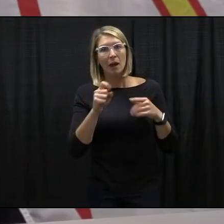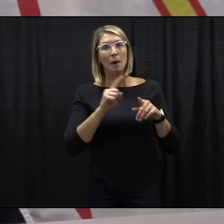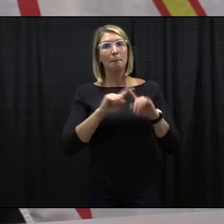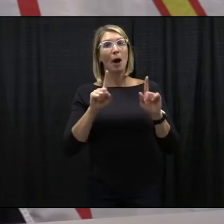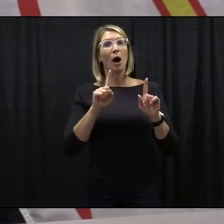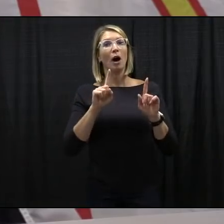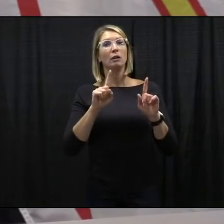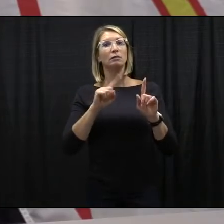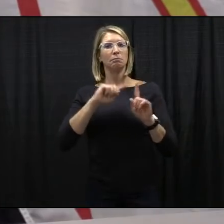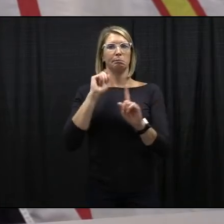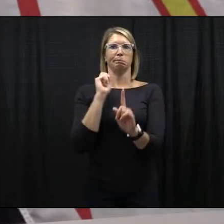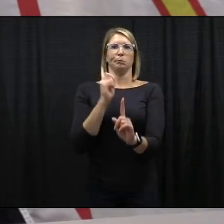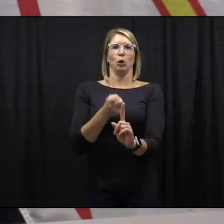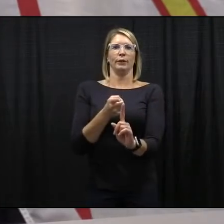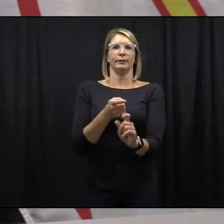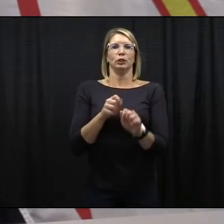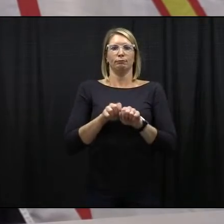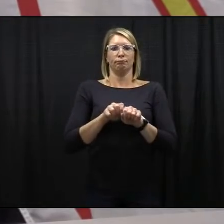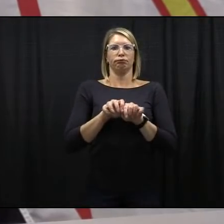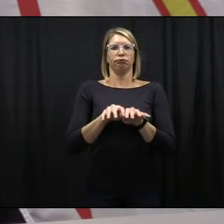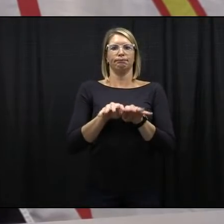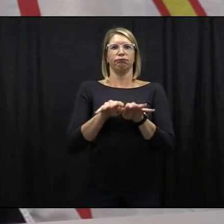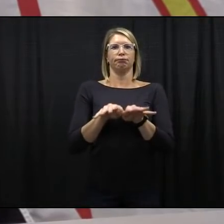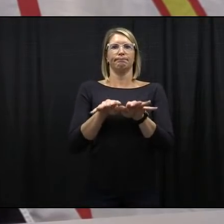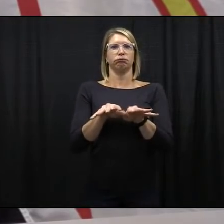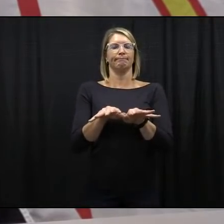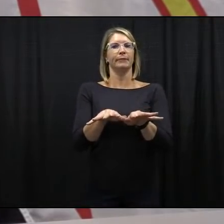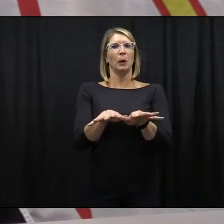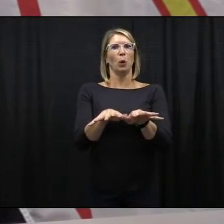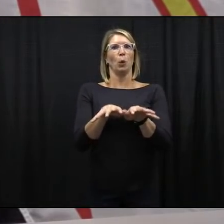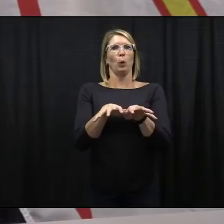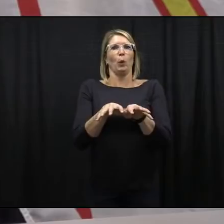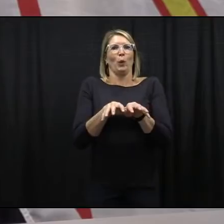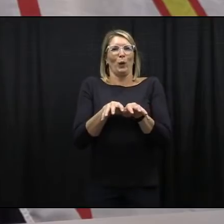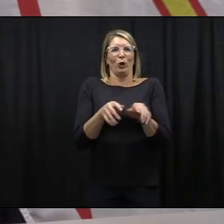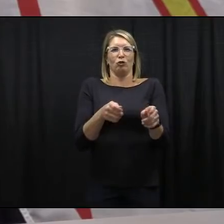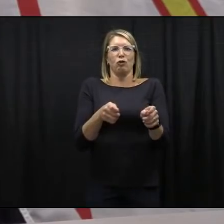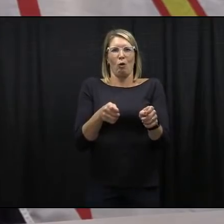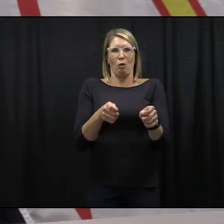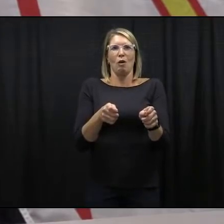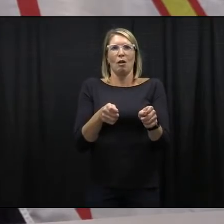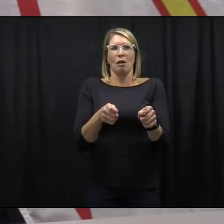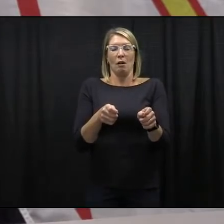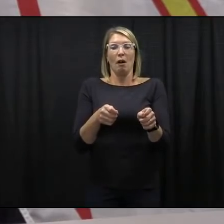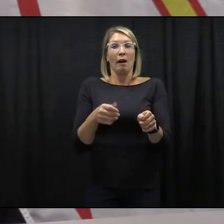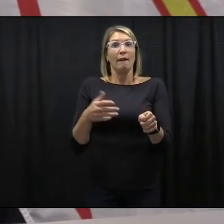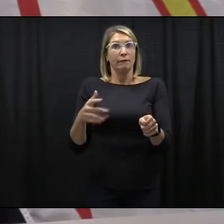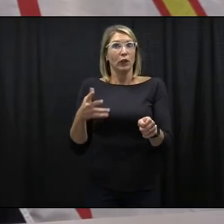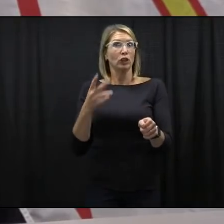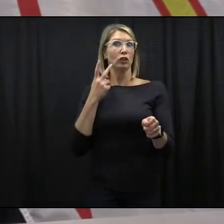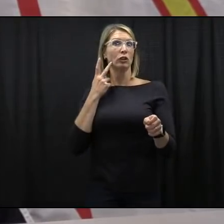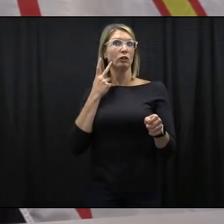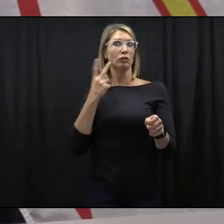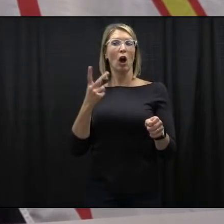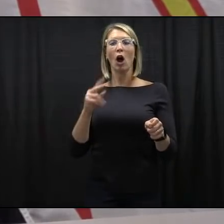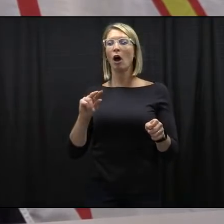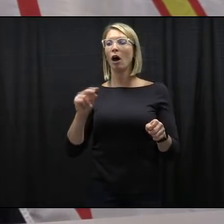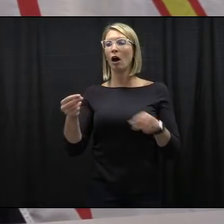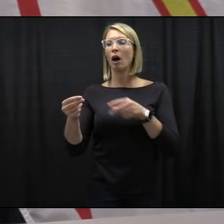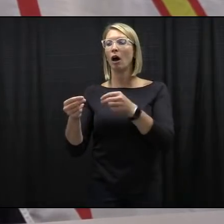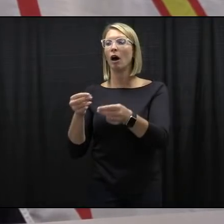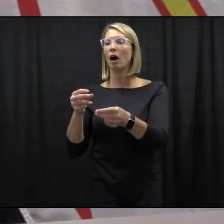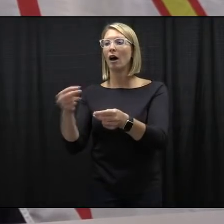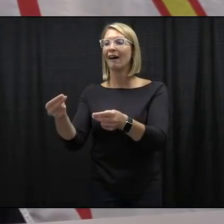spread. And we have seen some secondary transmission to very close contacts, but we've managed to reduce the spread beyond those very